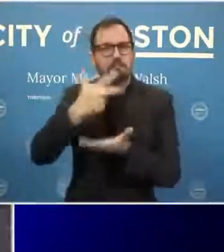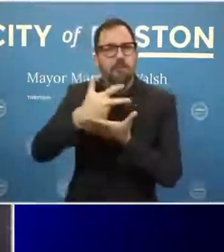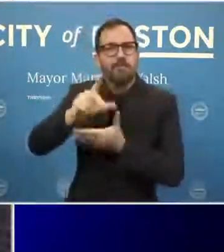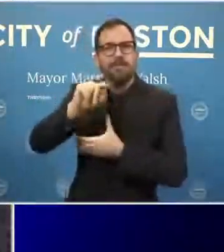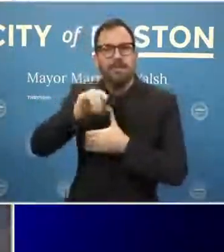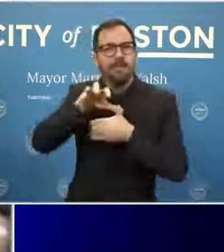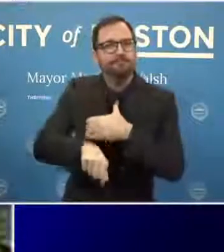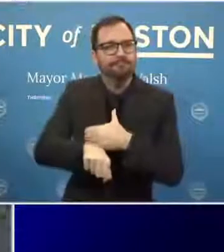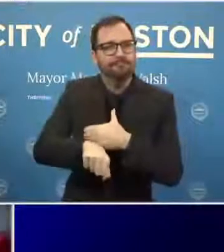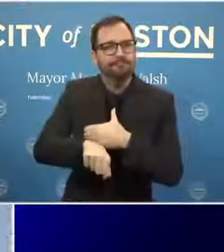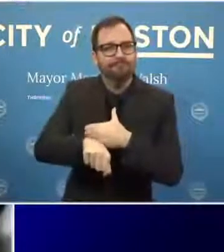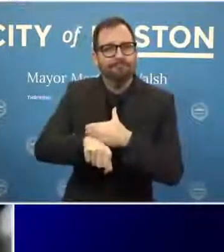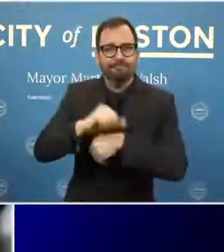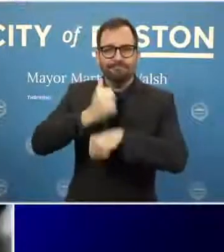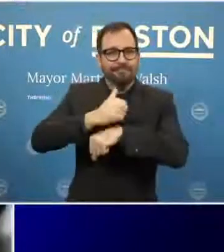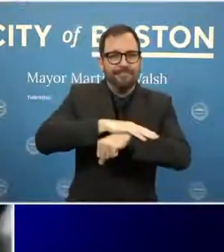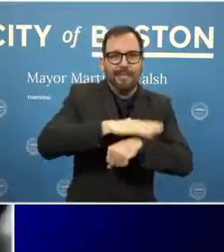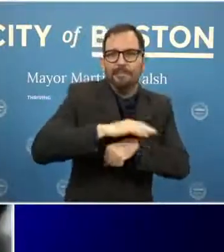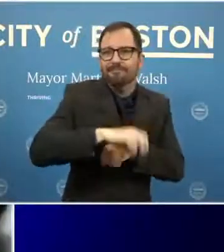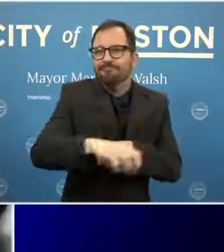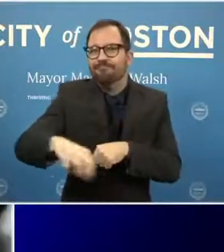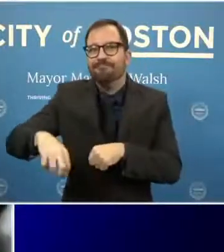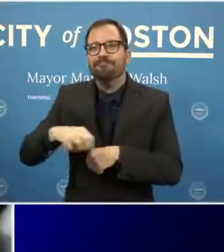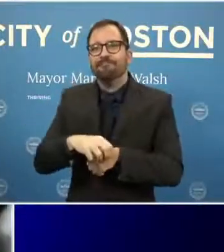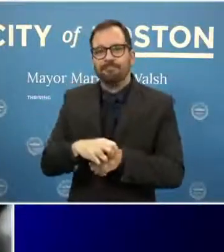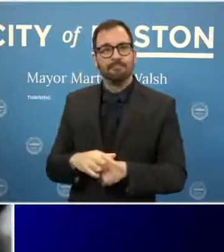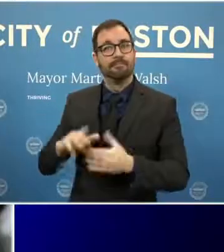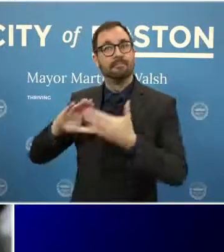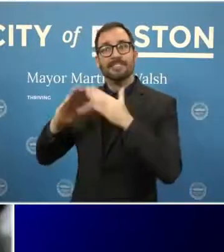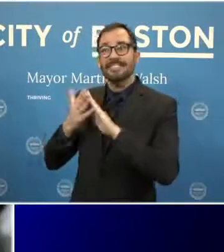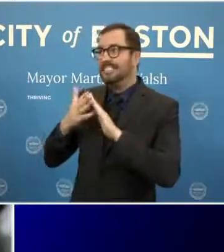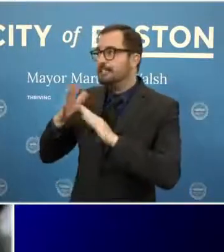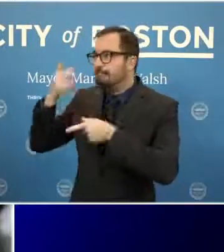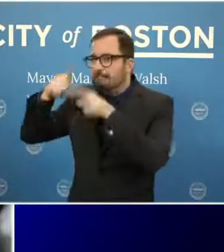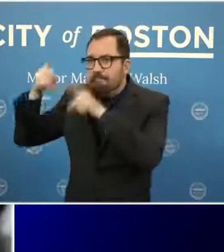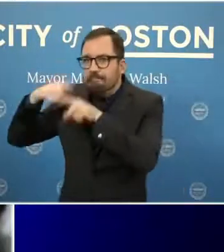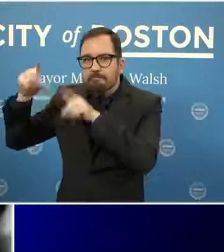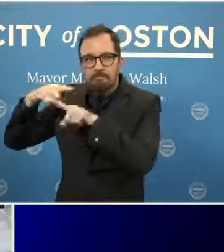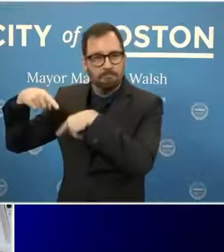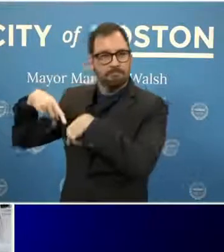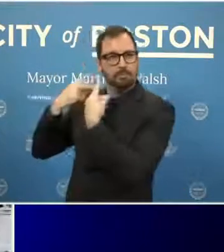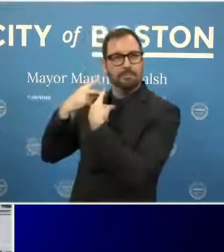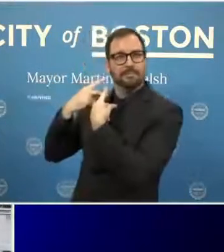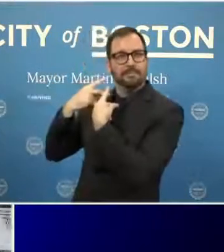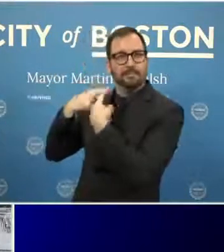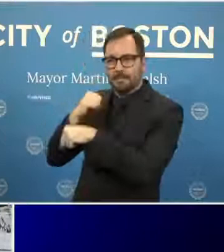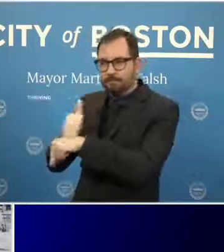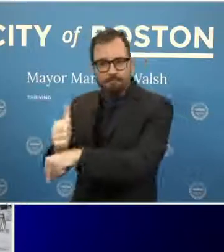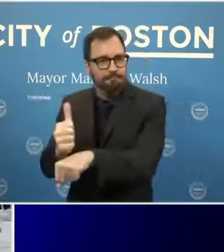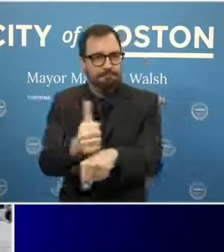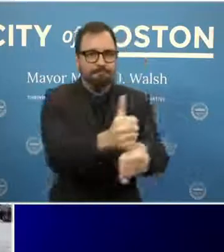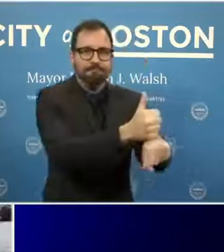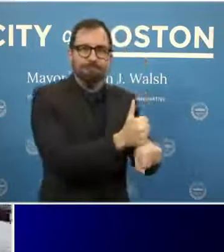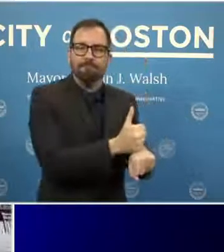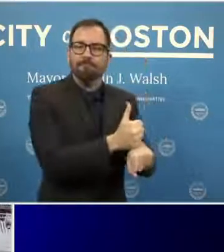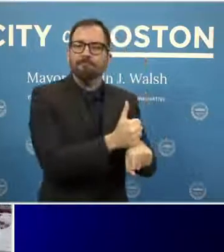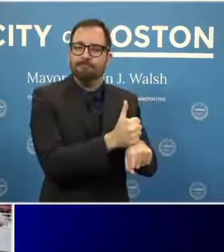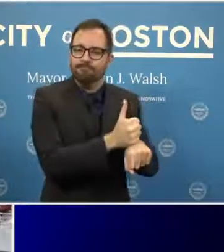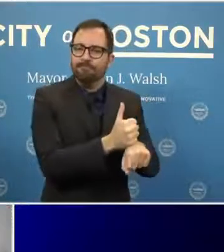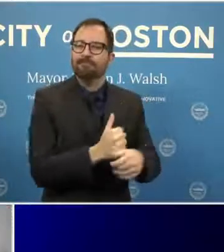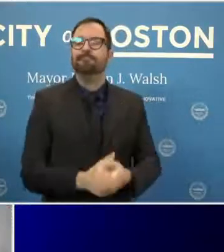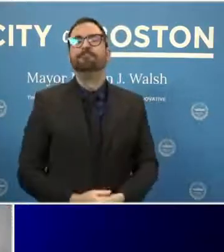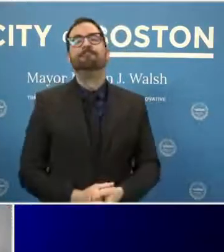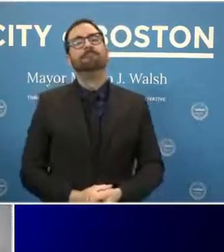area. My staff and I have been outside in the snow, in the torrential rain, in the blistering